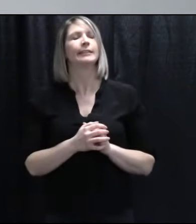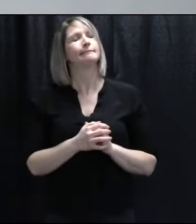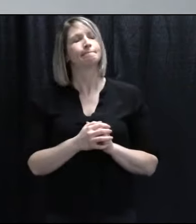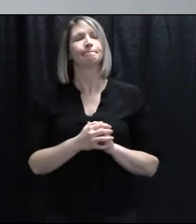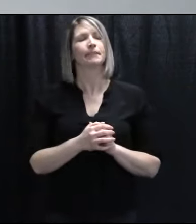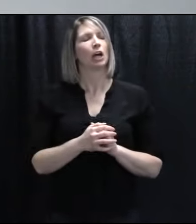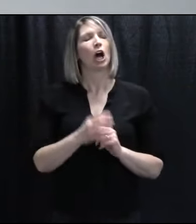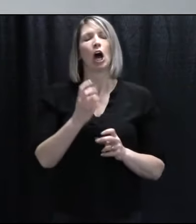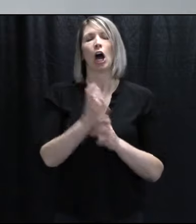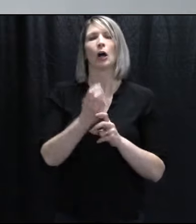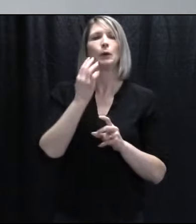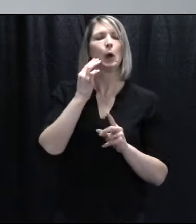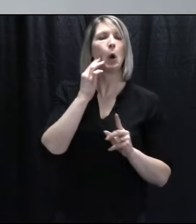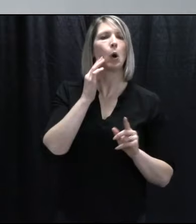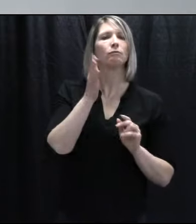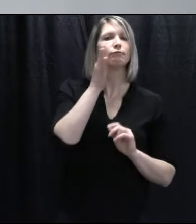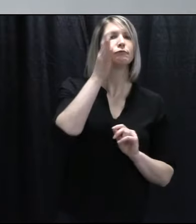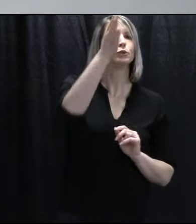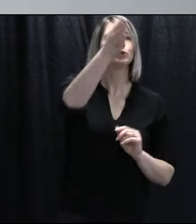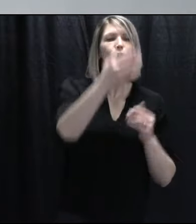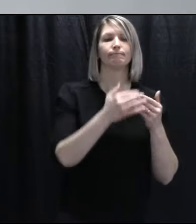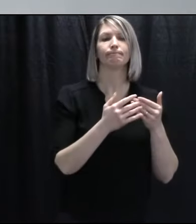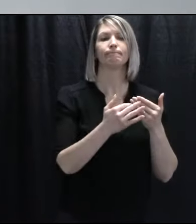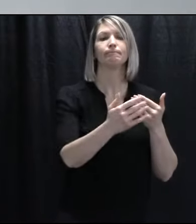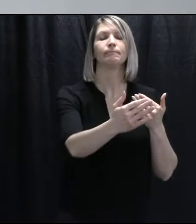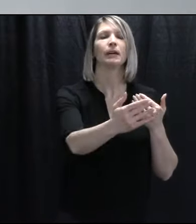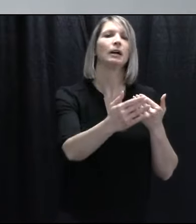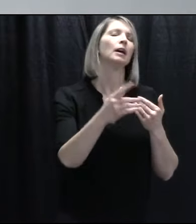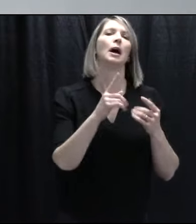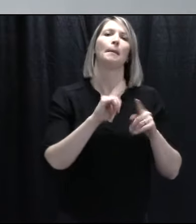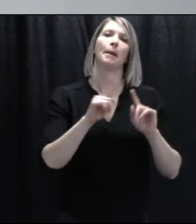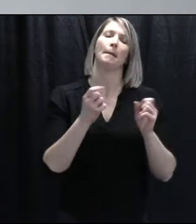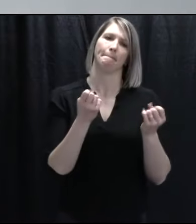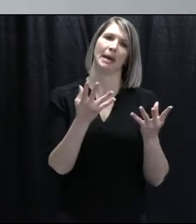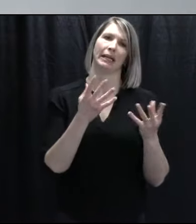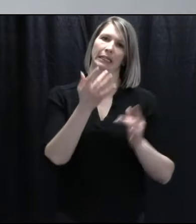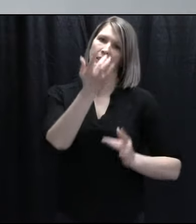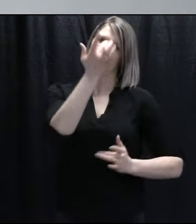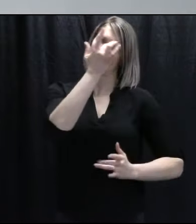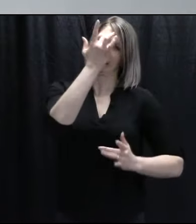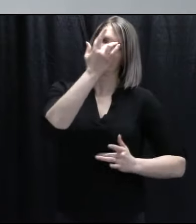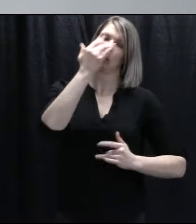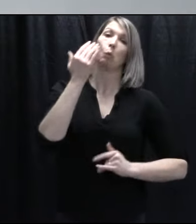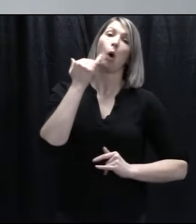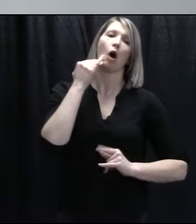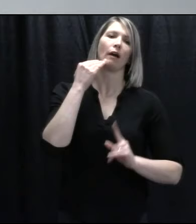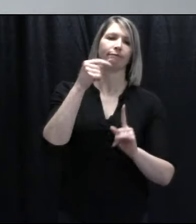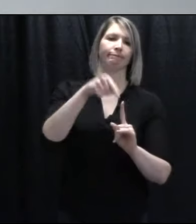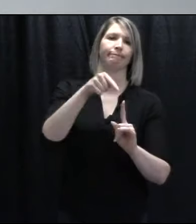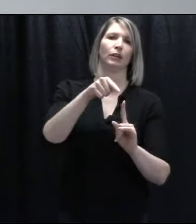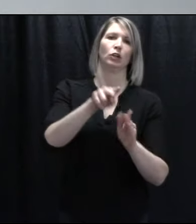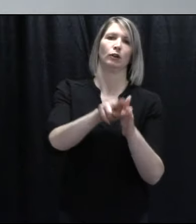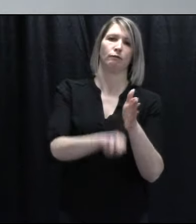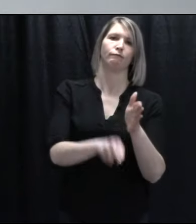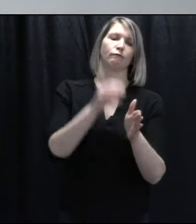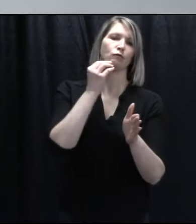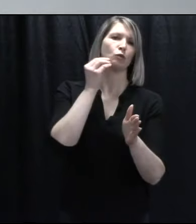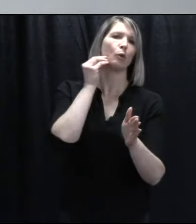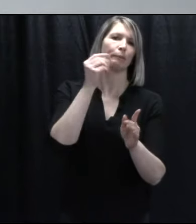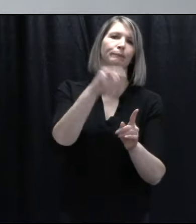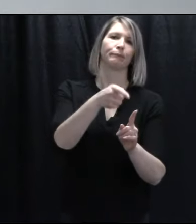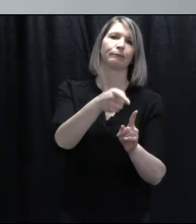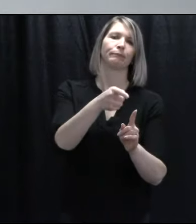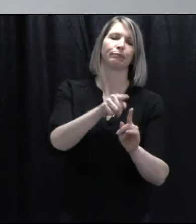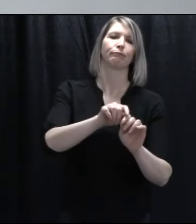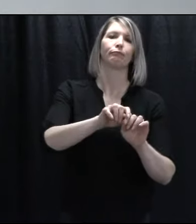cluster, either directly or indirectly, and that will have an influence on what we see right now. So it's